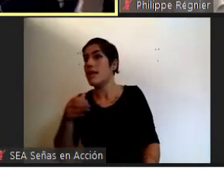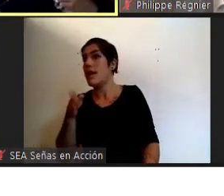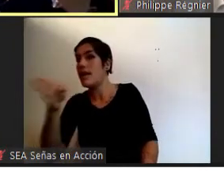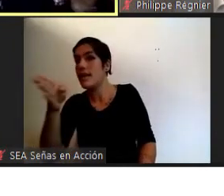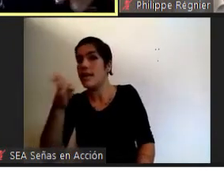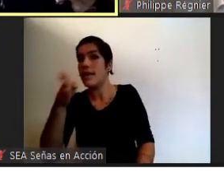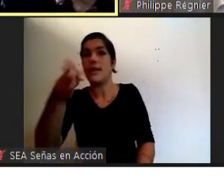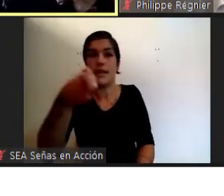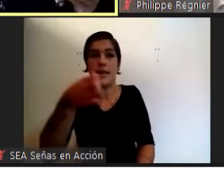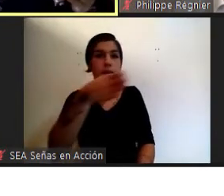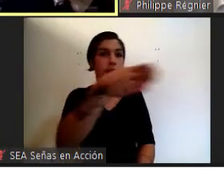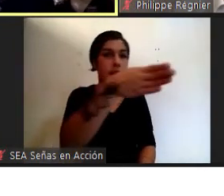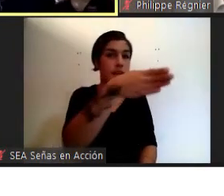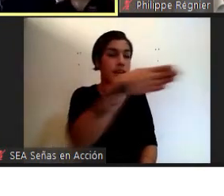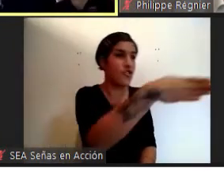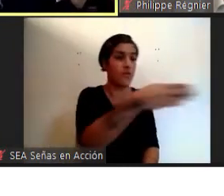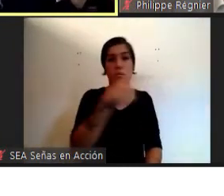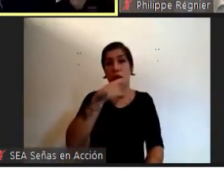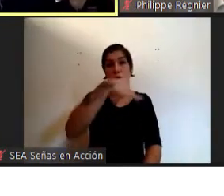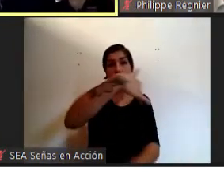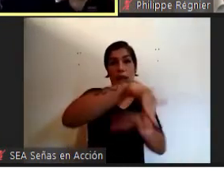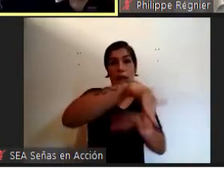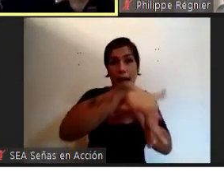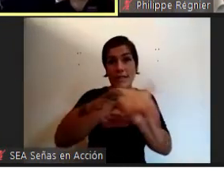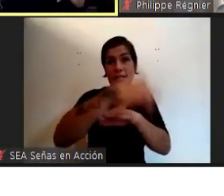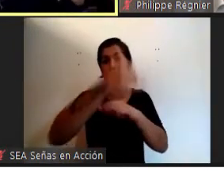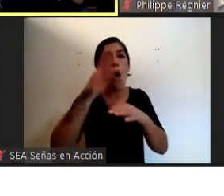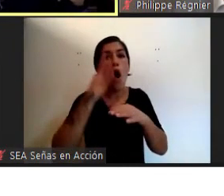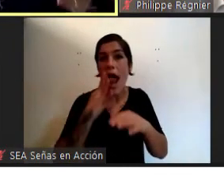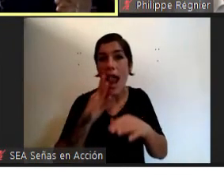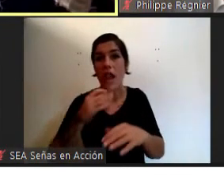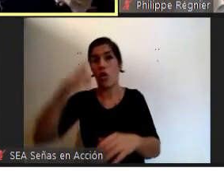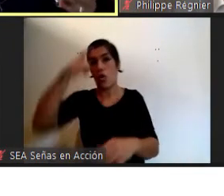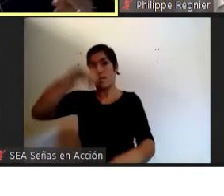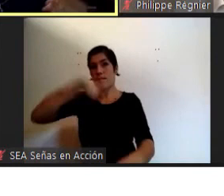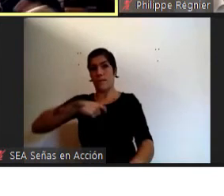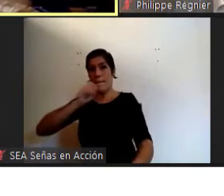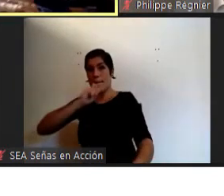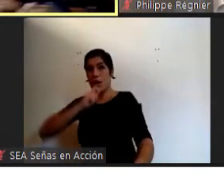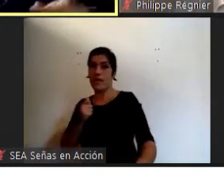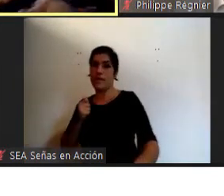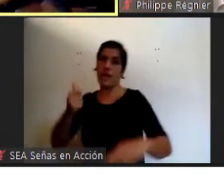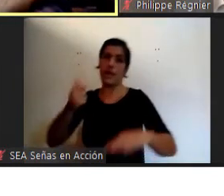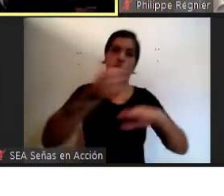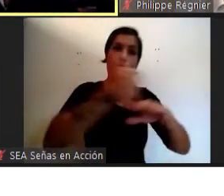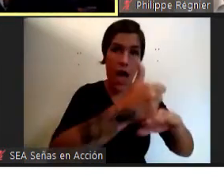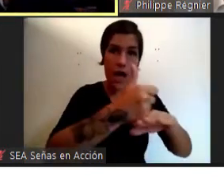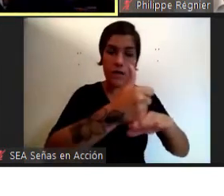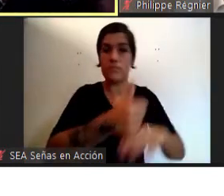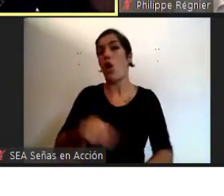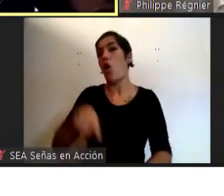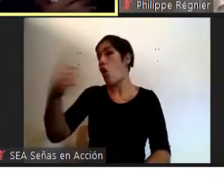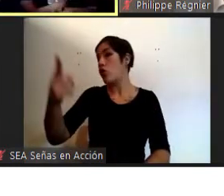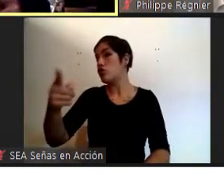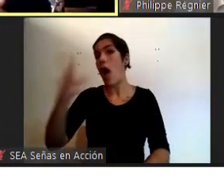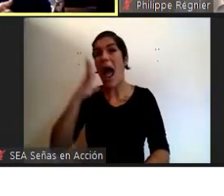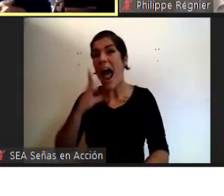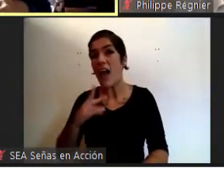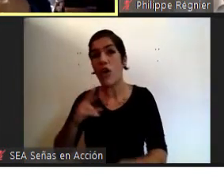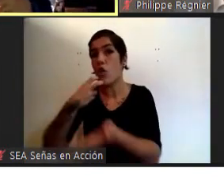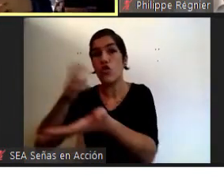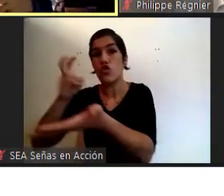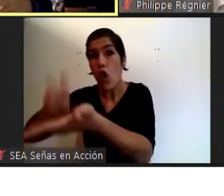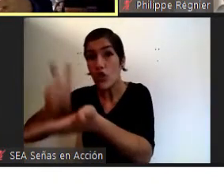now giving an opinion, not just an opinion, but giving a description or giving a